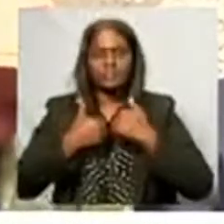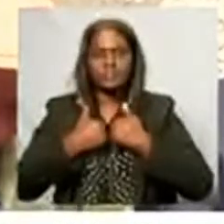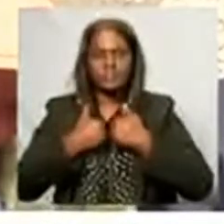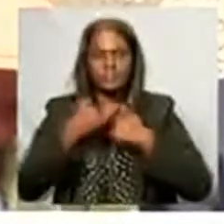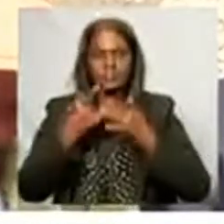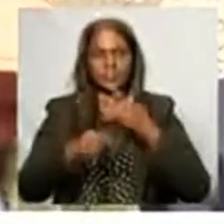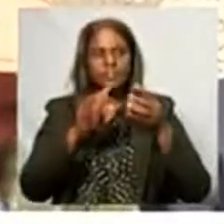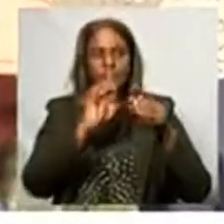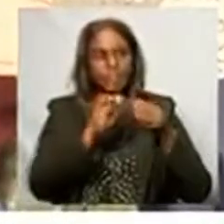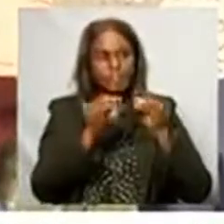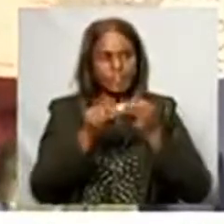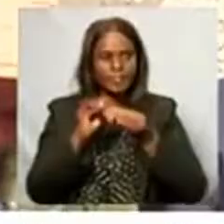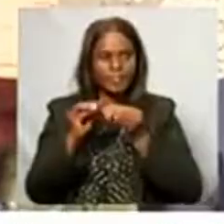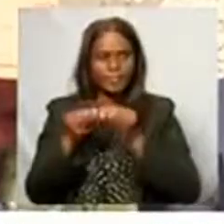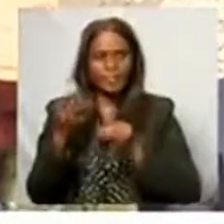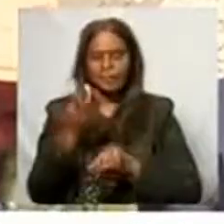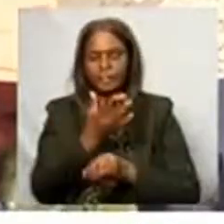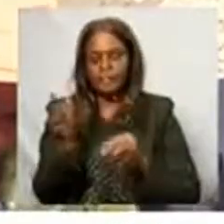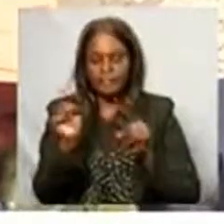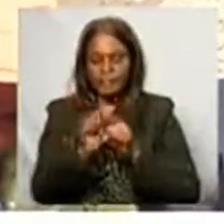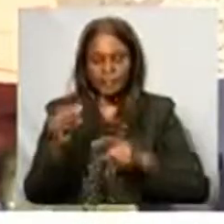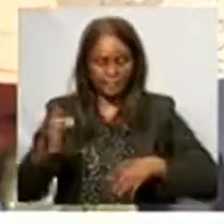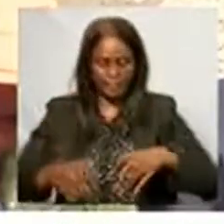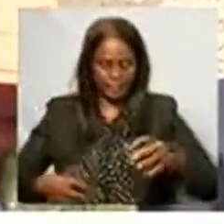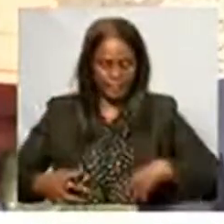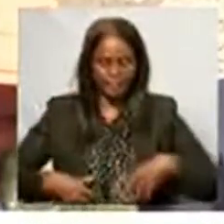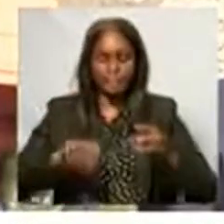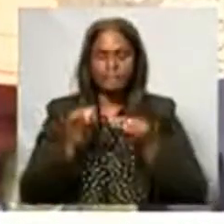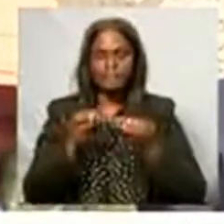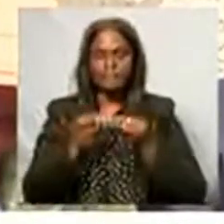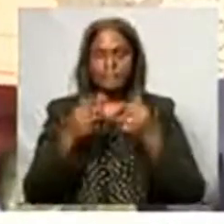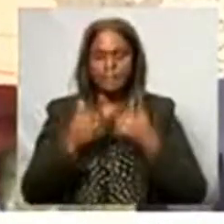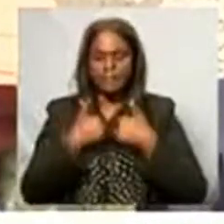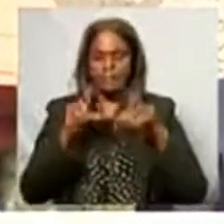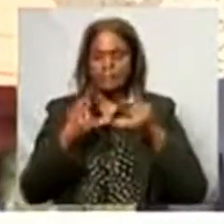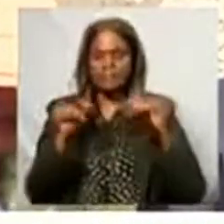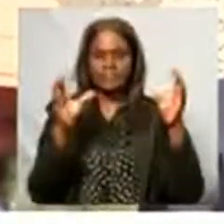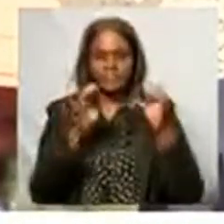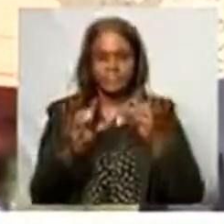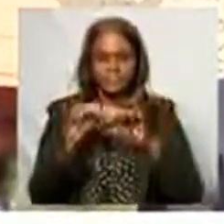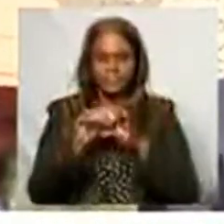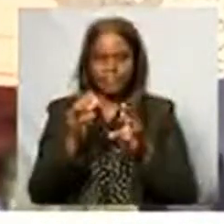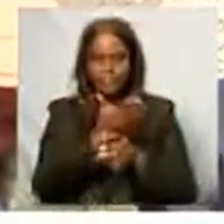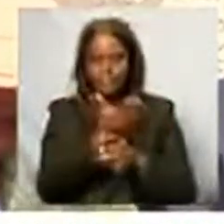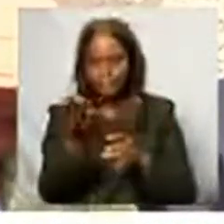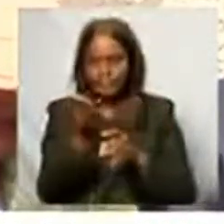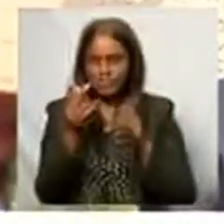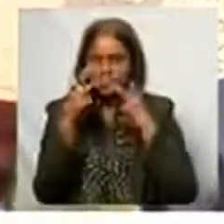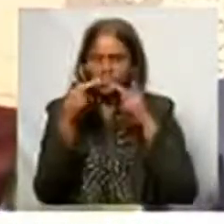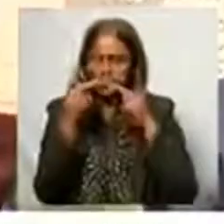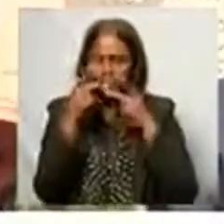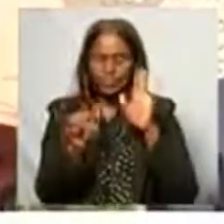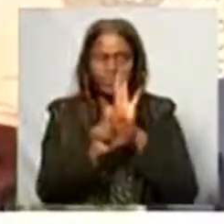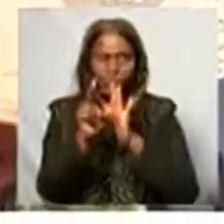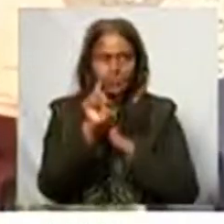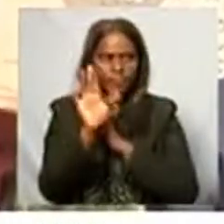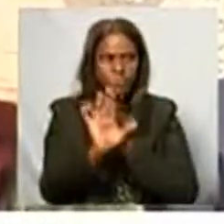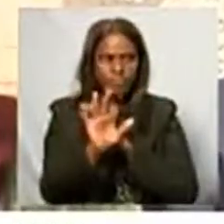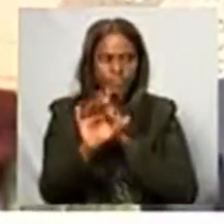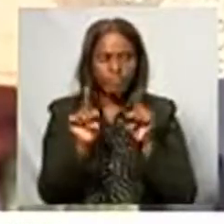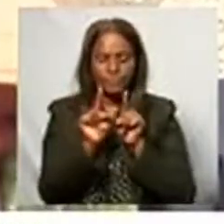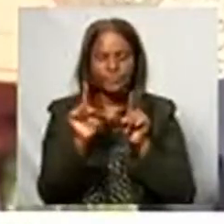actually a number of them, and there were lamentations of having no councils in these public universities.